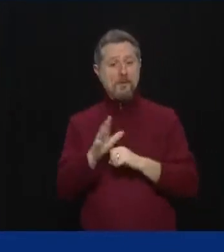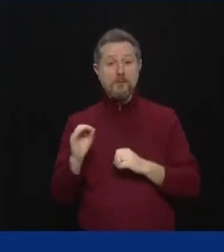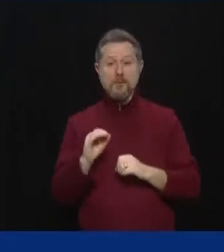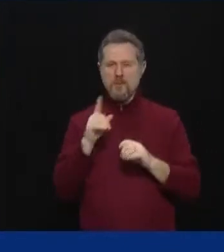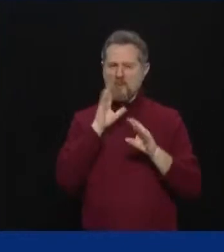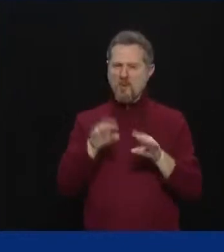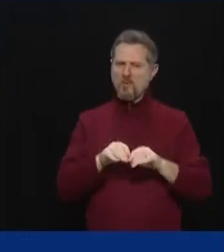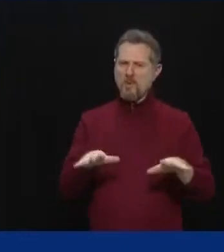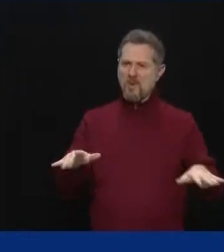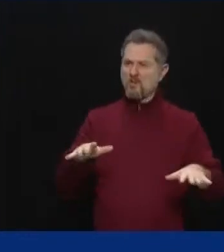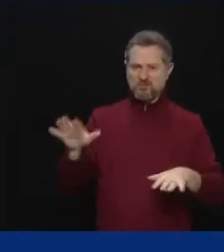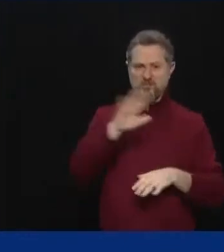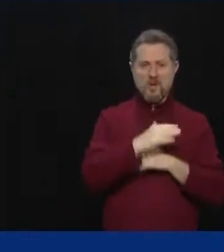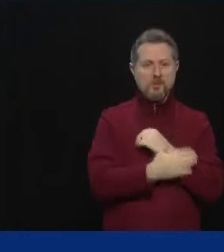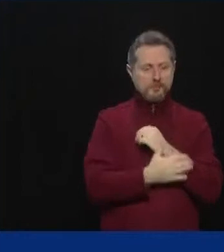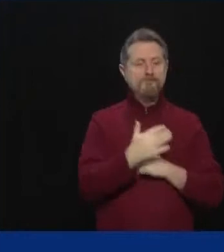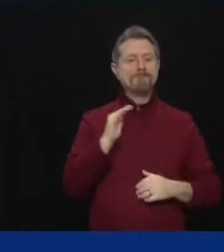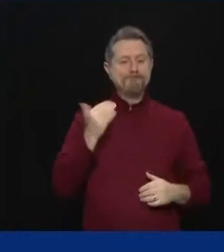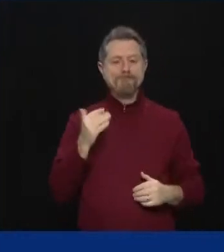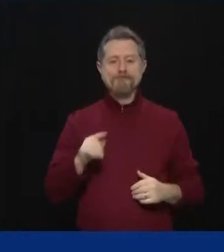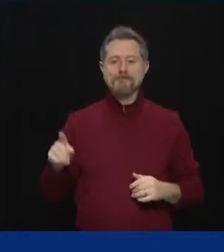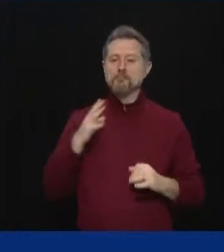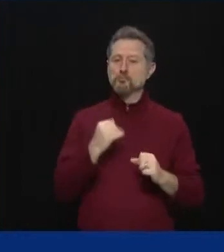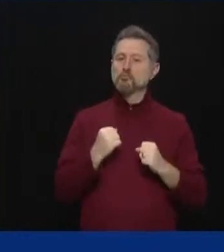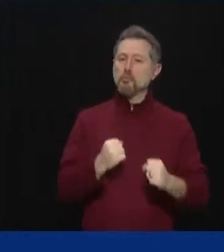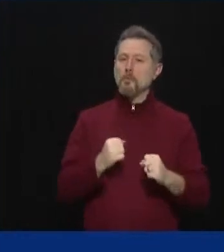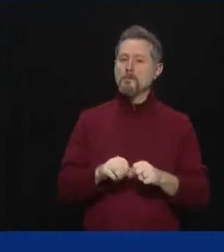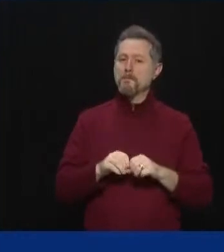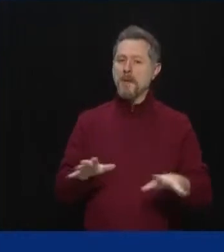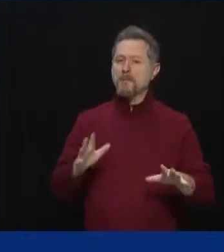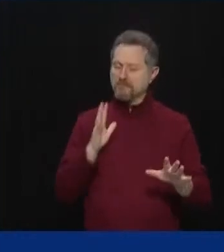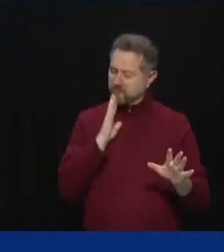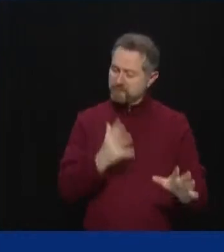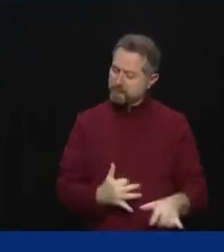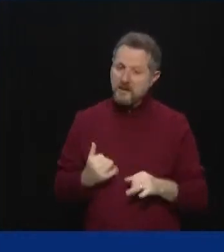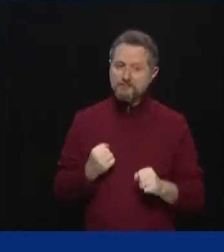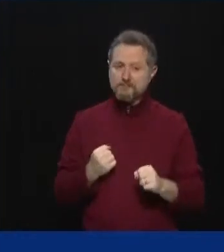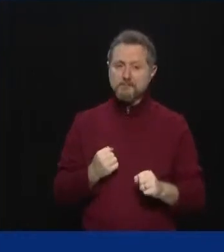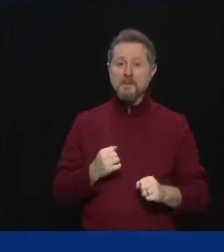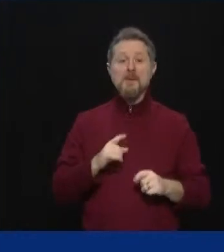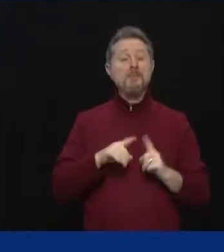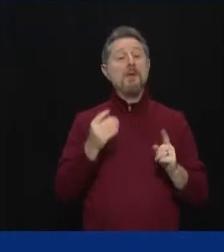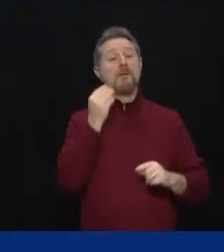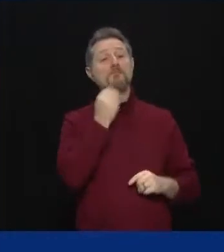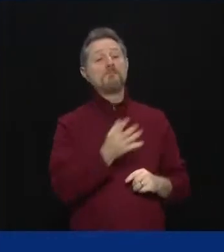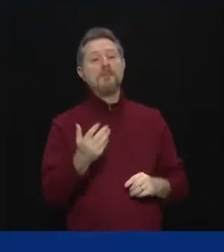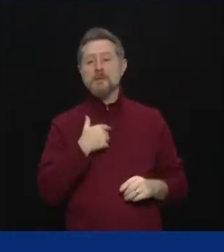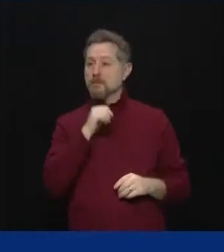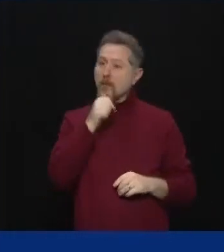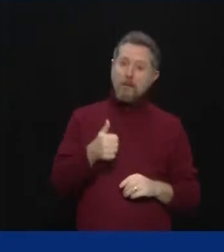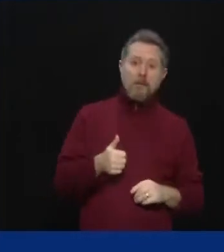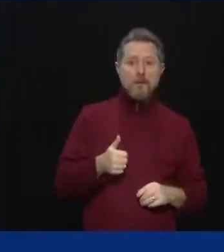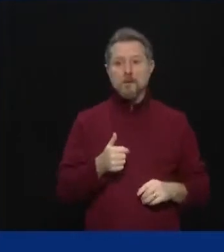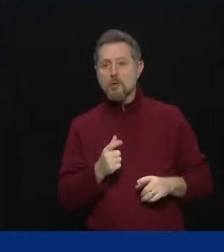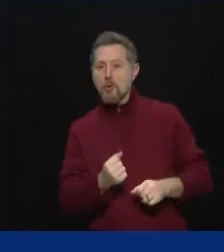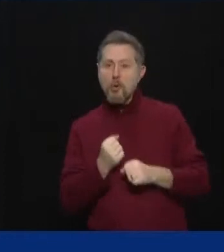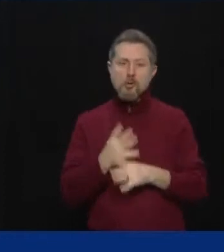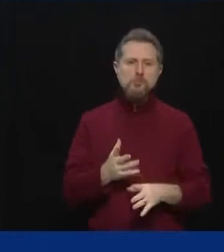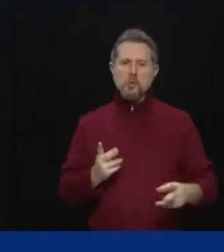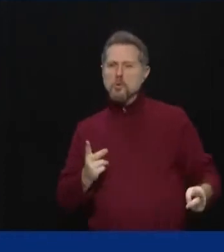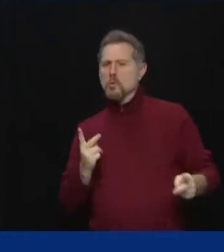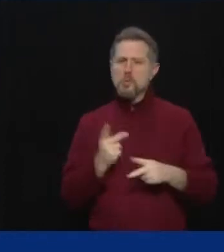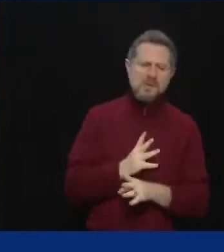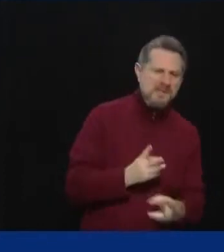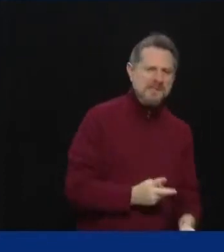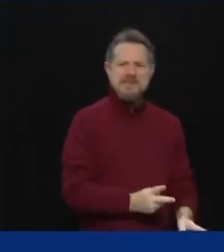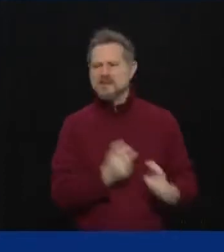seems to be highly contagious, that it is no more lethal than the Delta variant, and that vaccines continue